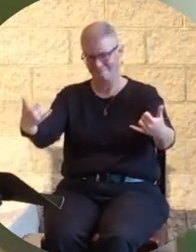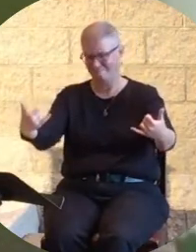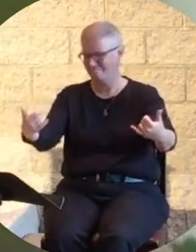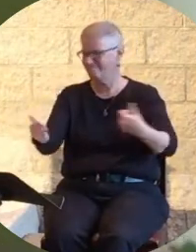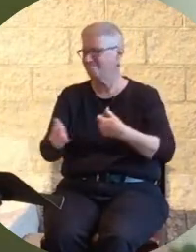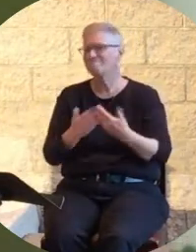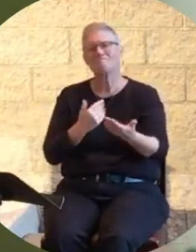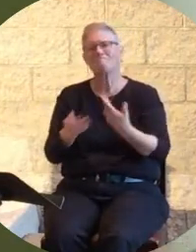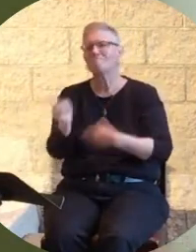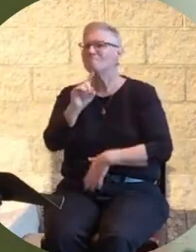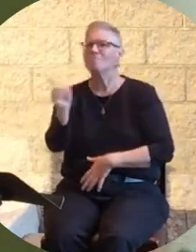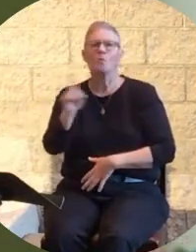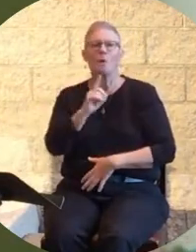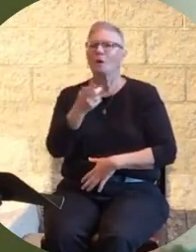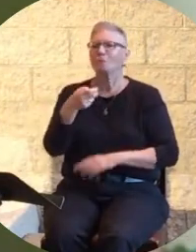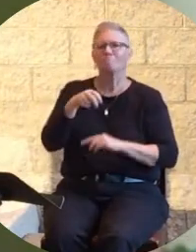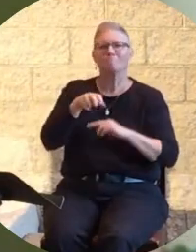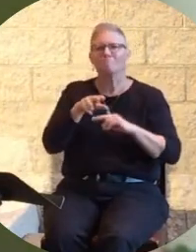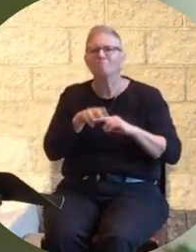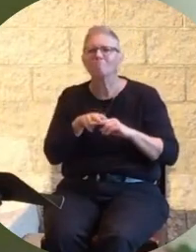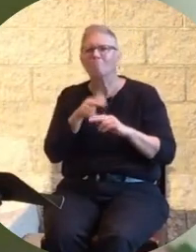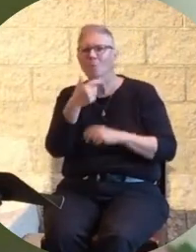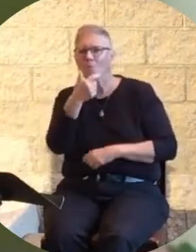Wherever you are, we are connected.